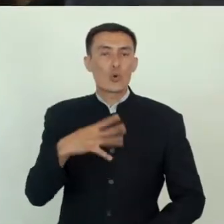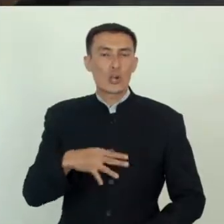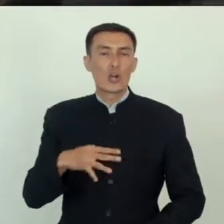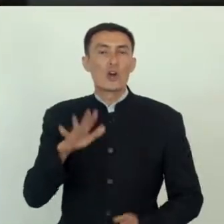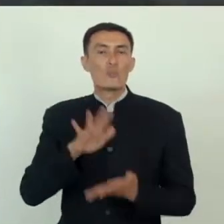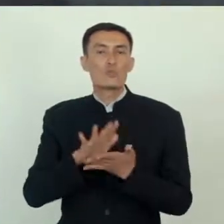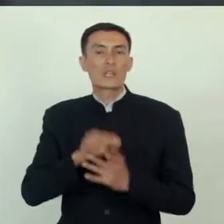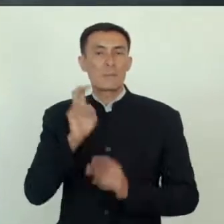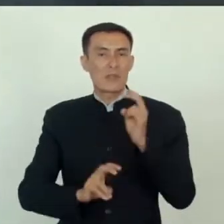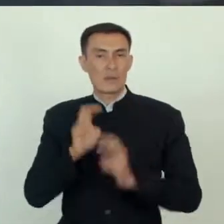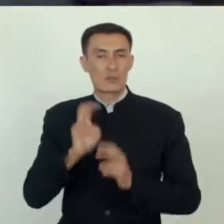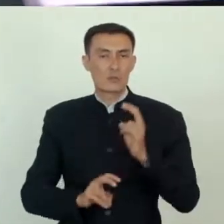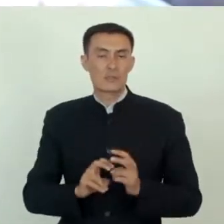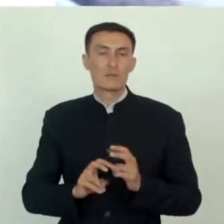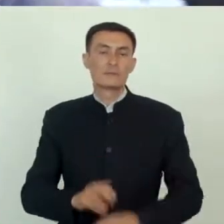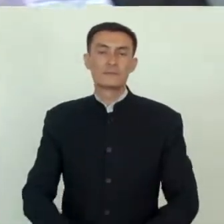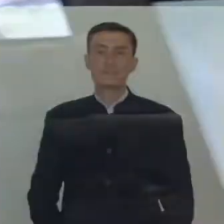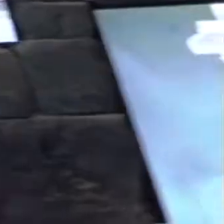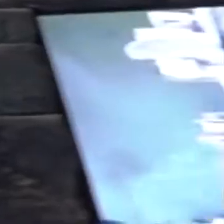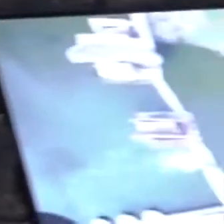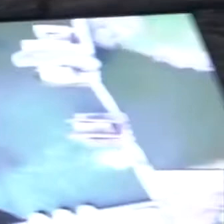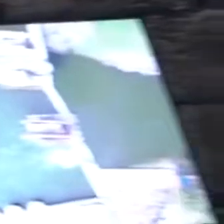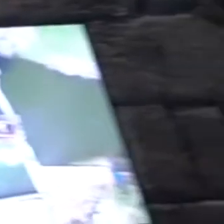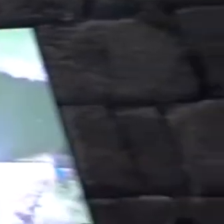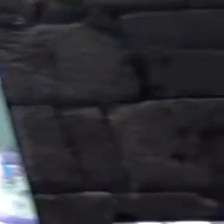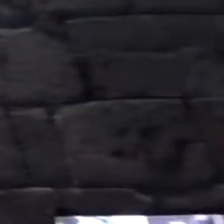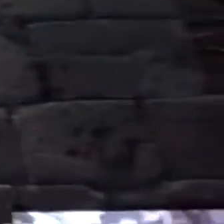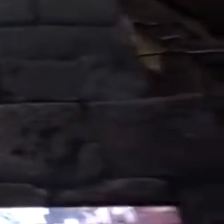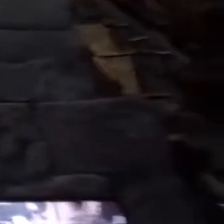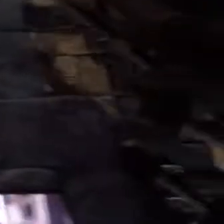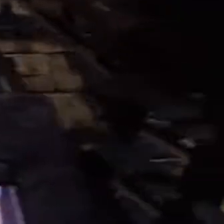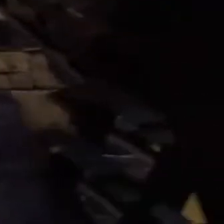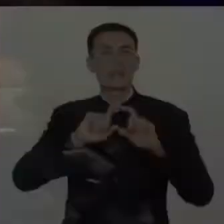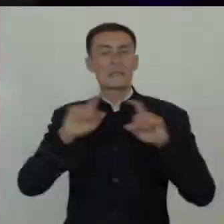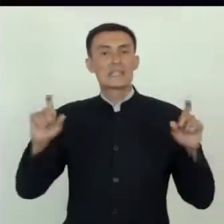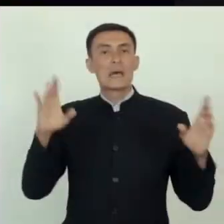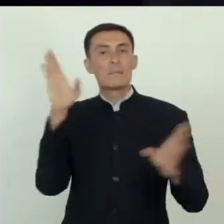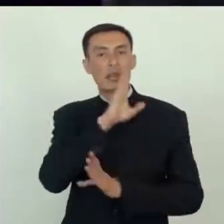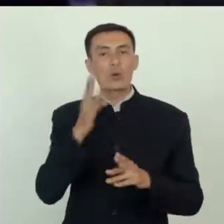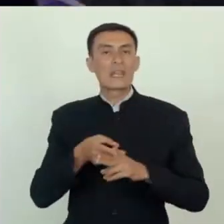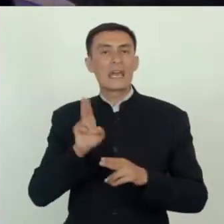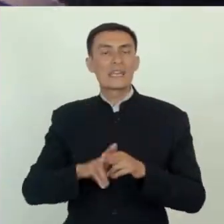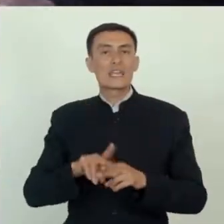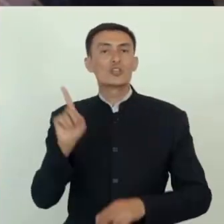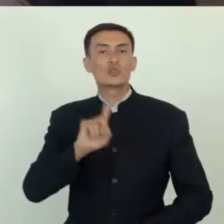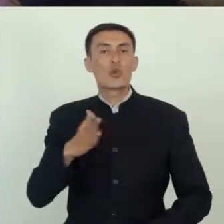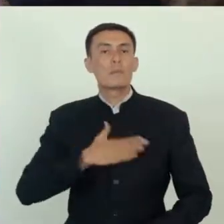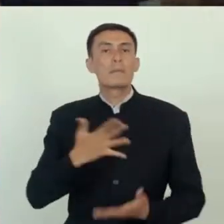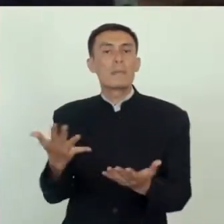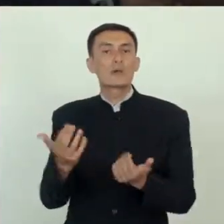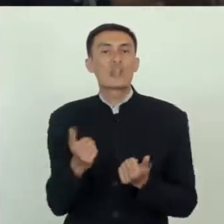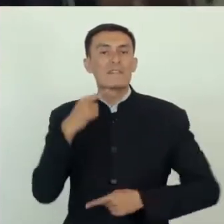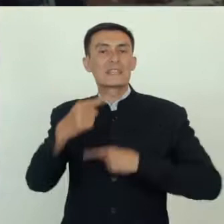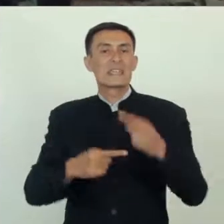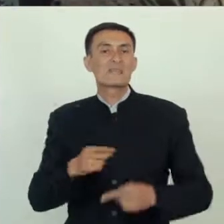goods. More than 40 waste recycling plants will be launched in our country by 2020. The ancients say, nature